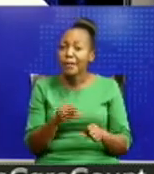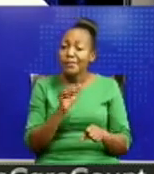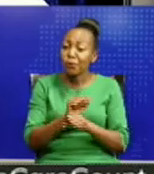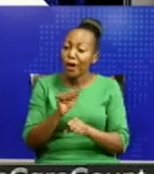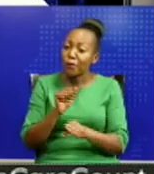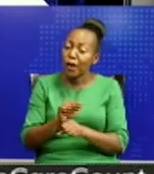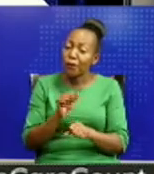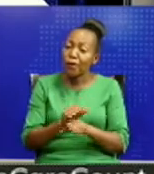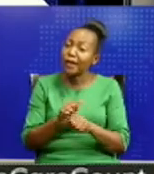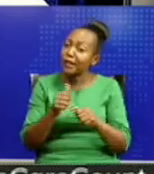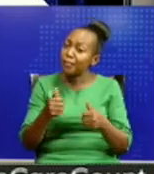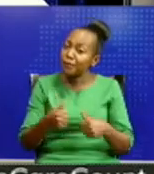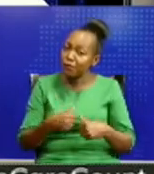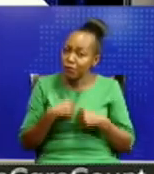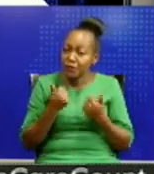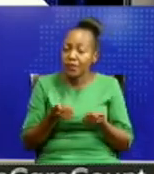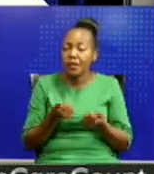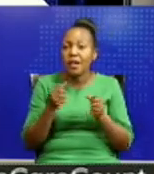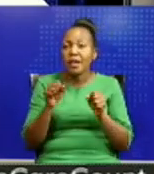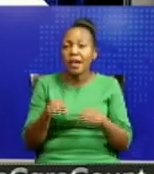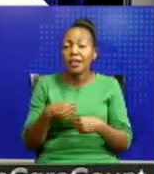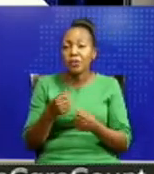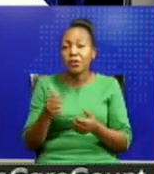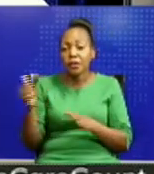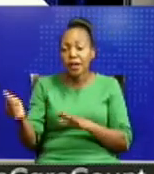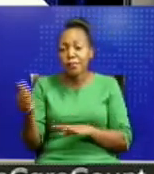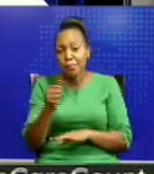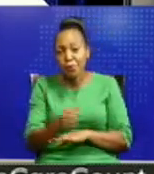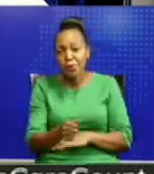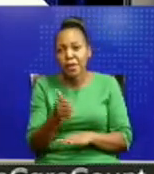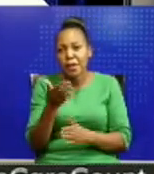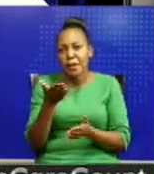everything themselves, and they are not able to employ